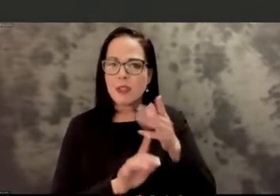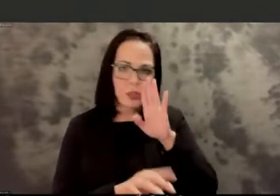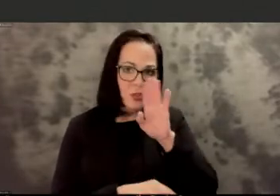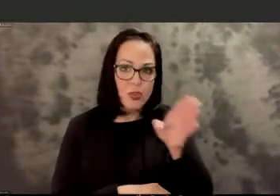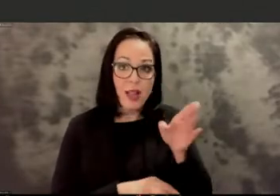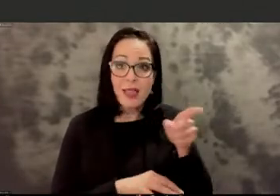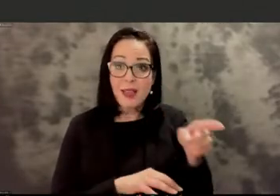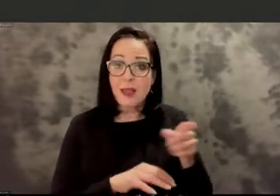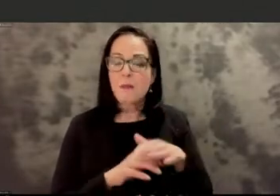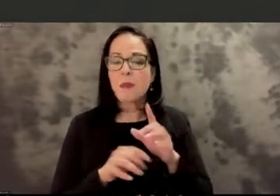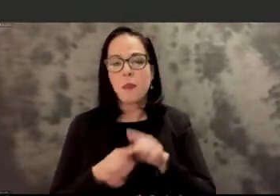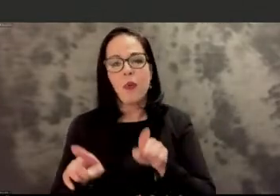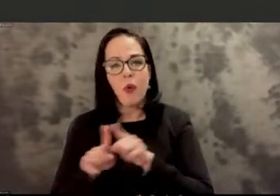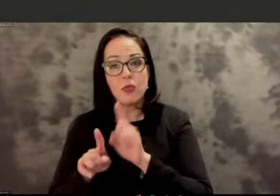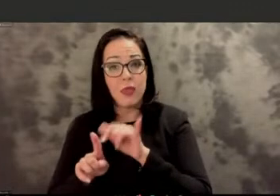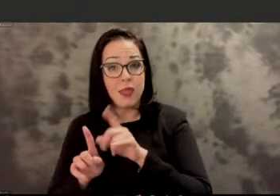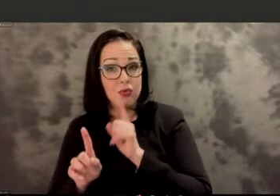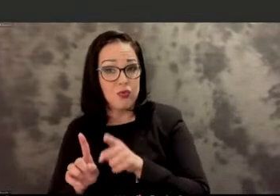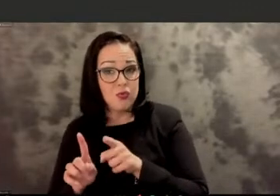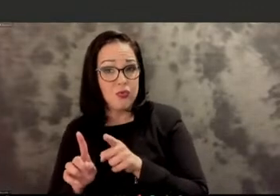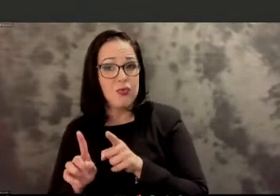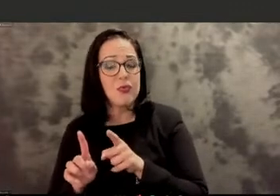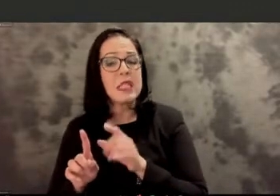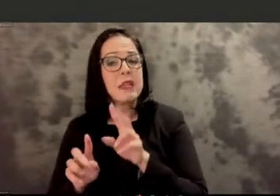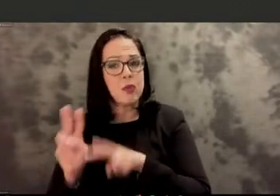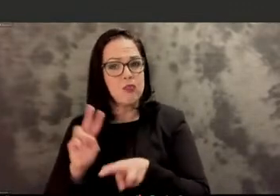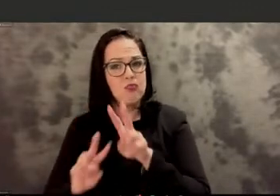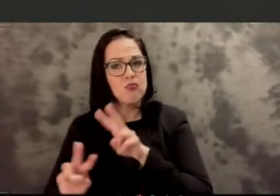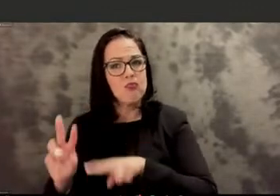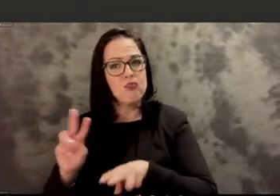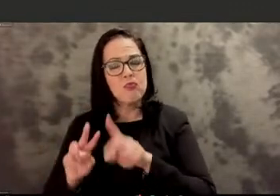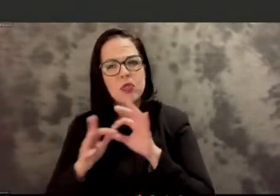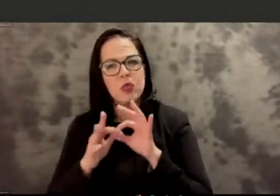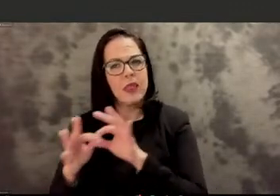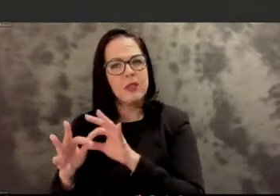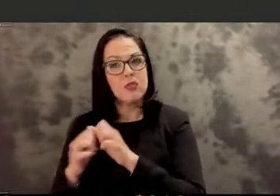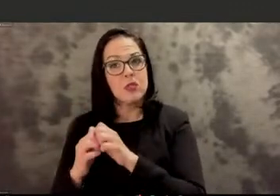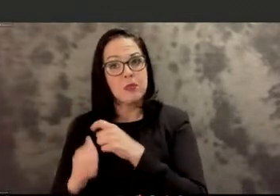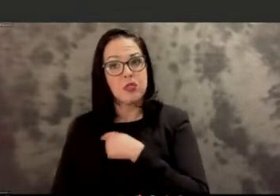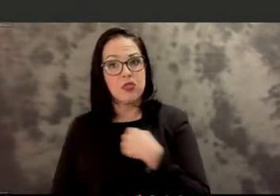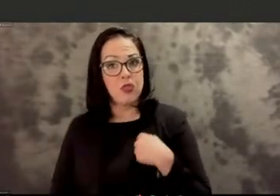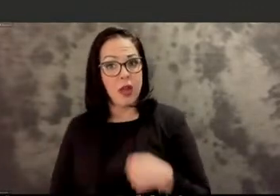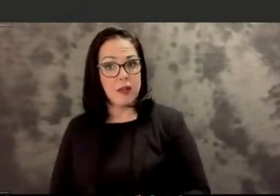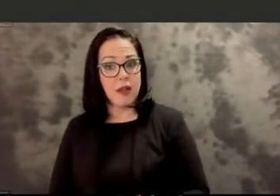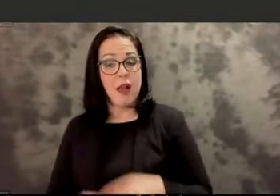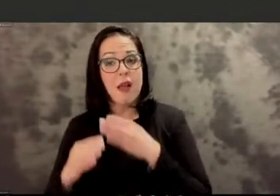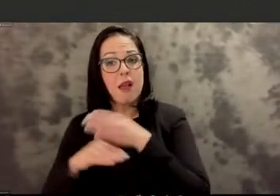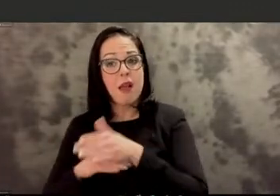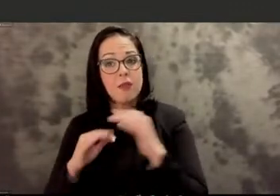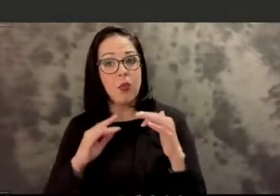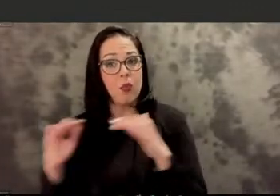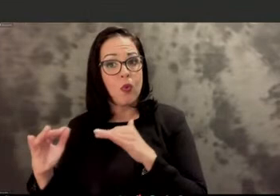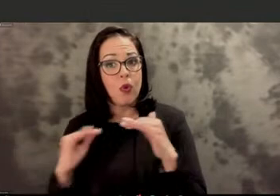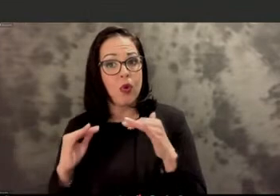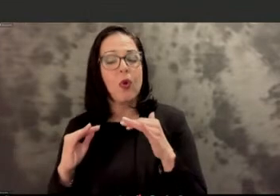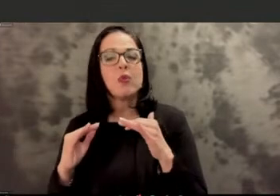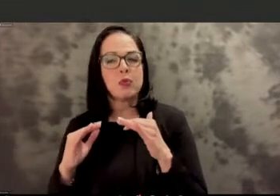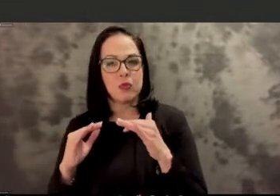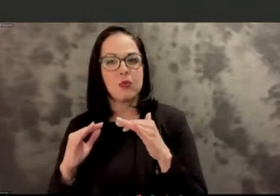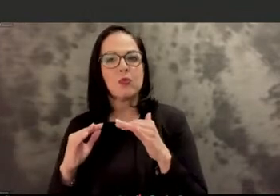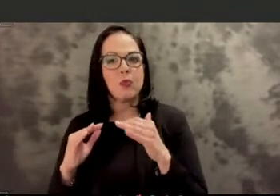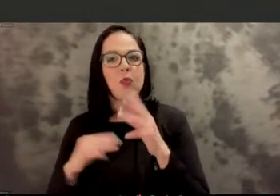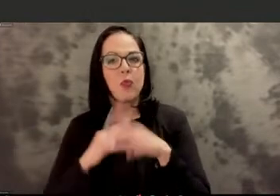that's also true if you look at the relationship between China post-World War II, certainly